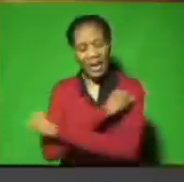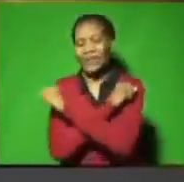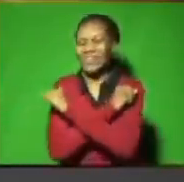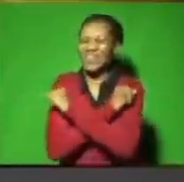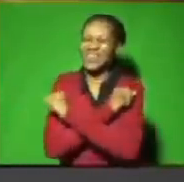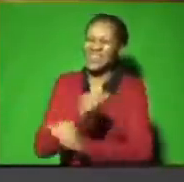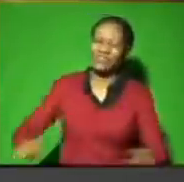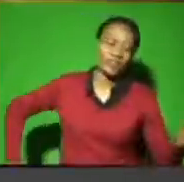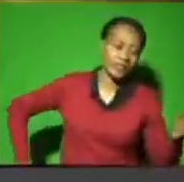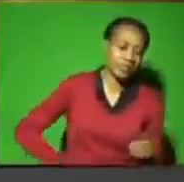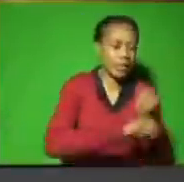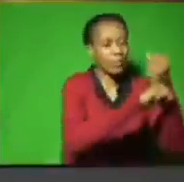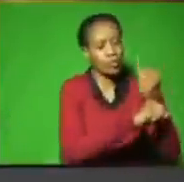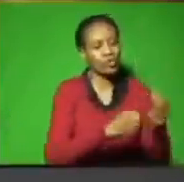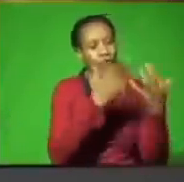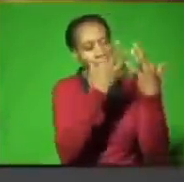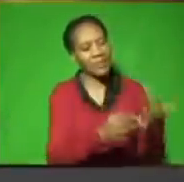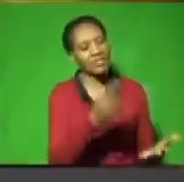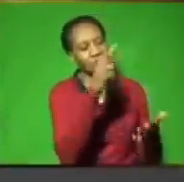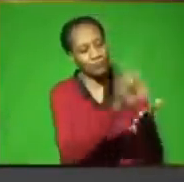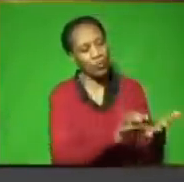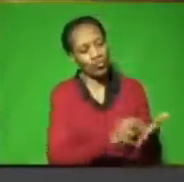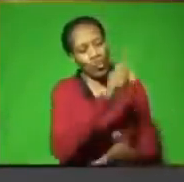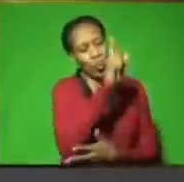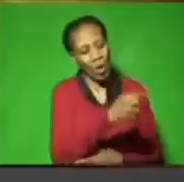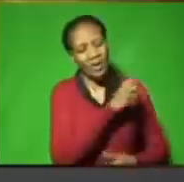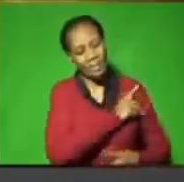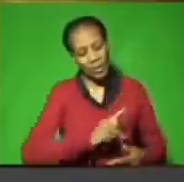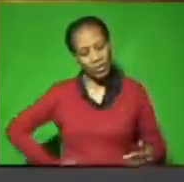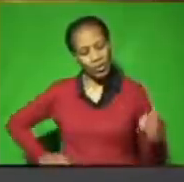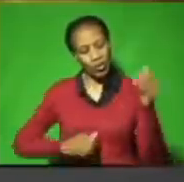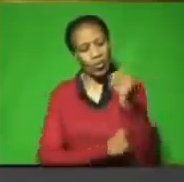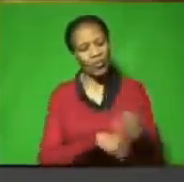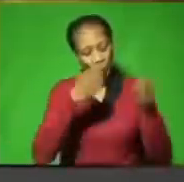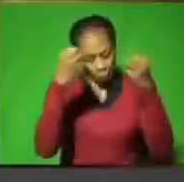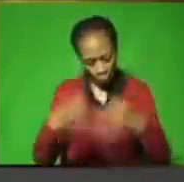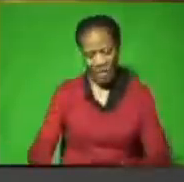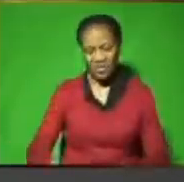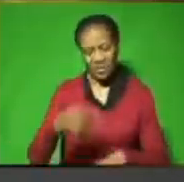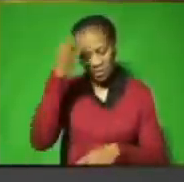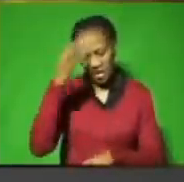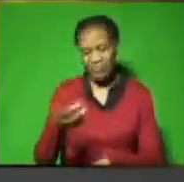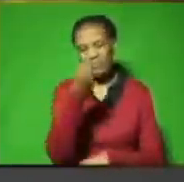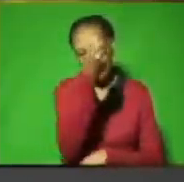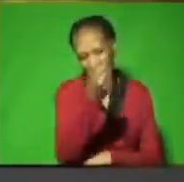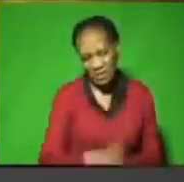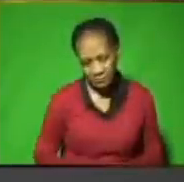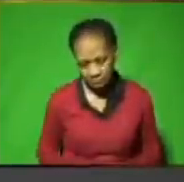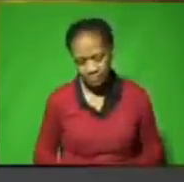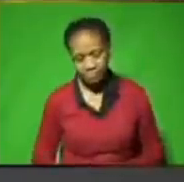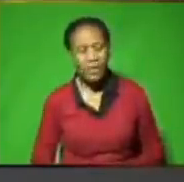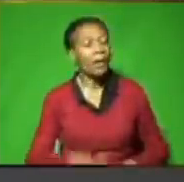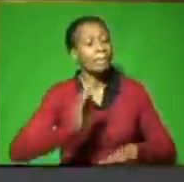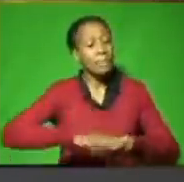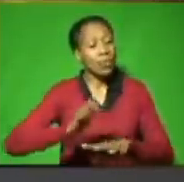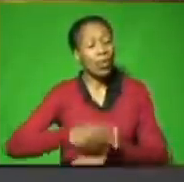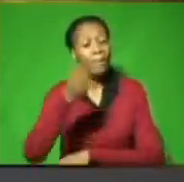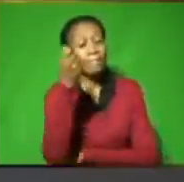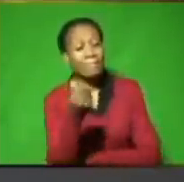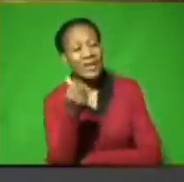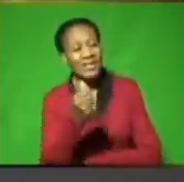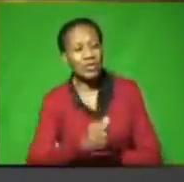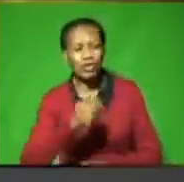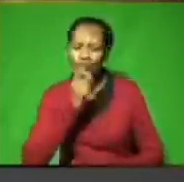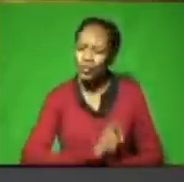vote 1 on the presidency because it is a waste of government resources. A lot of money is